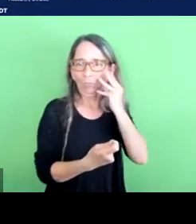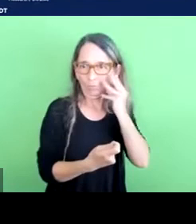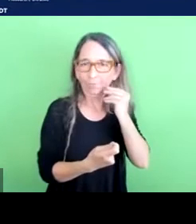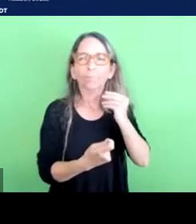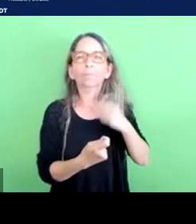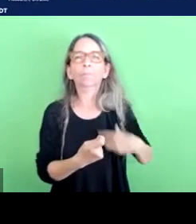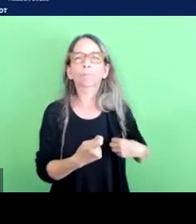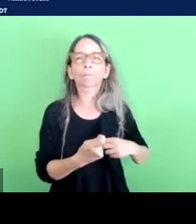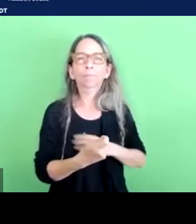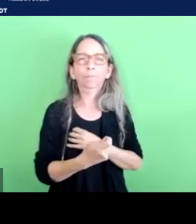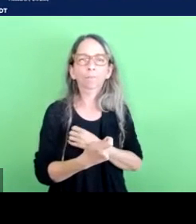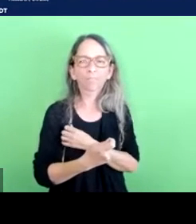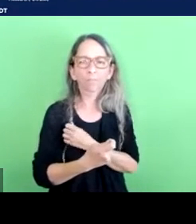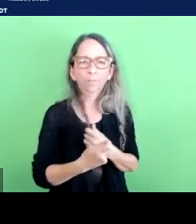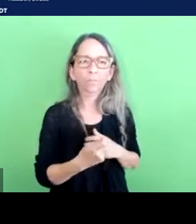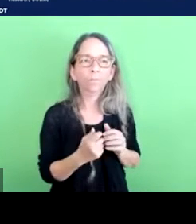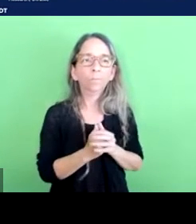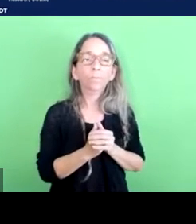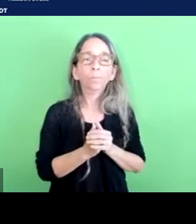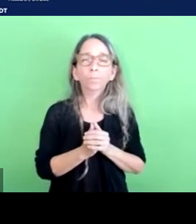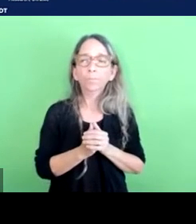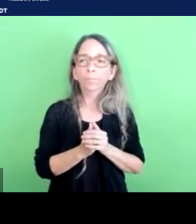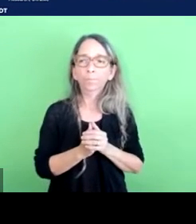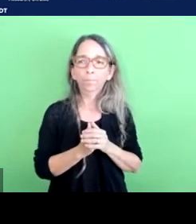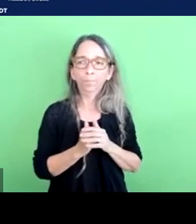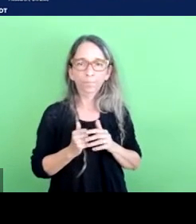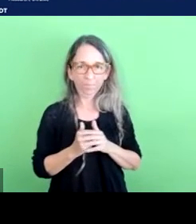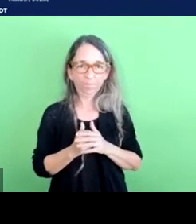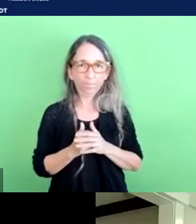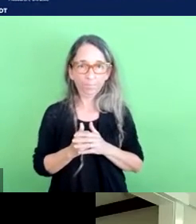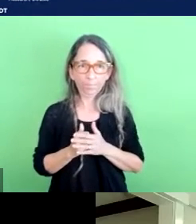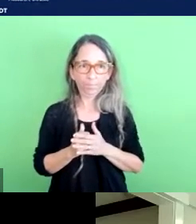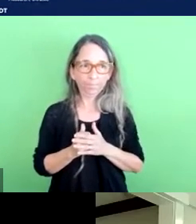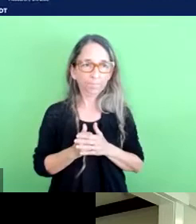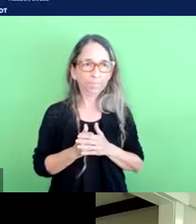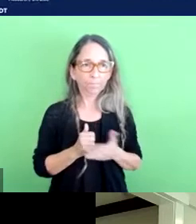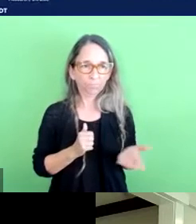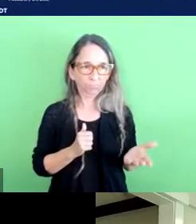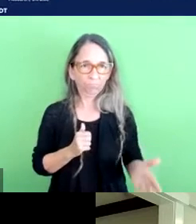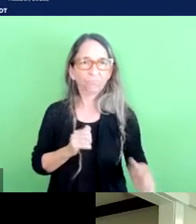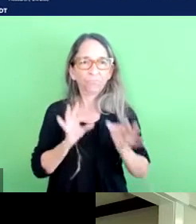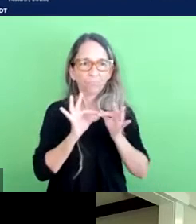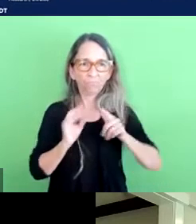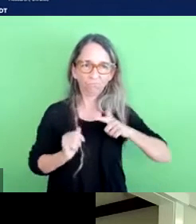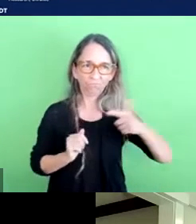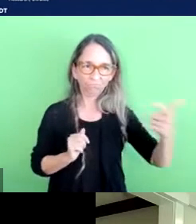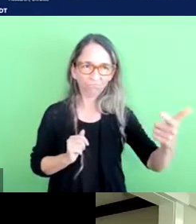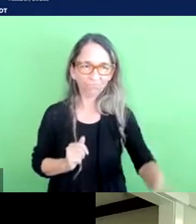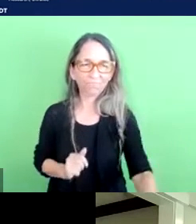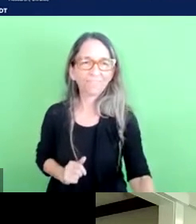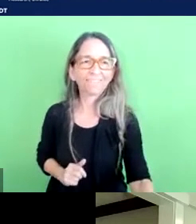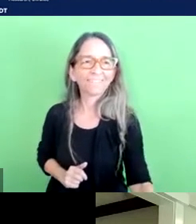Okay, awesome. Linda, looks like you have your hand up. Do you want to add anything else to this background?